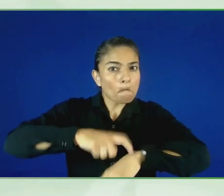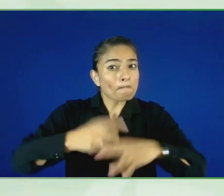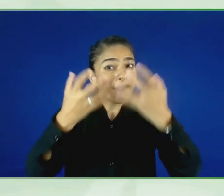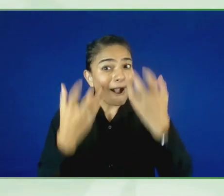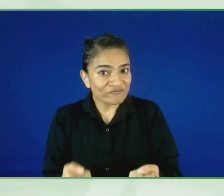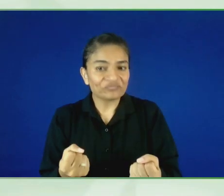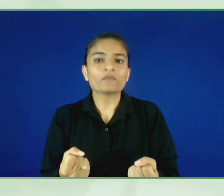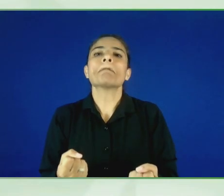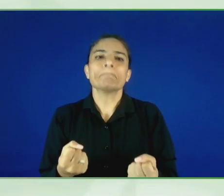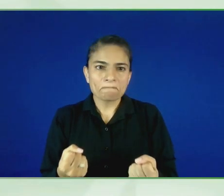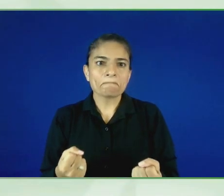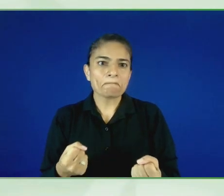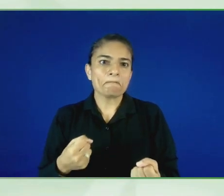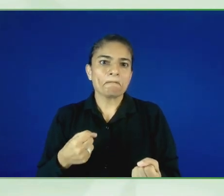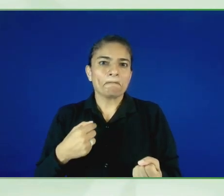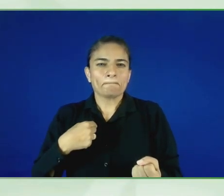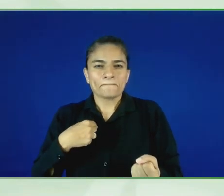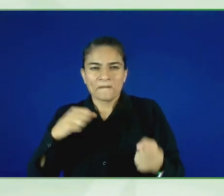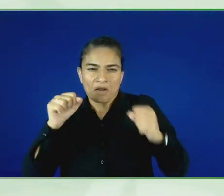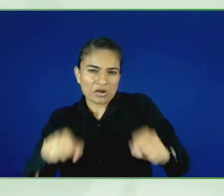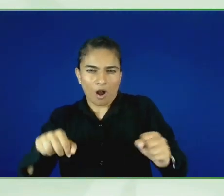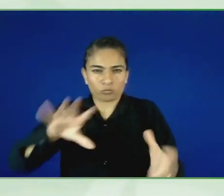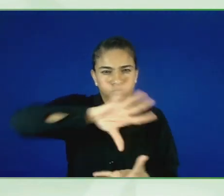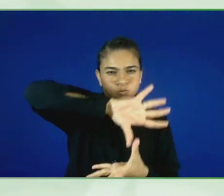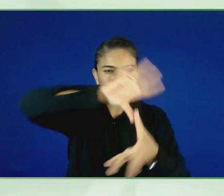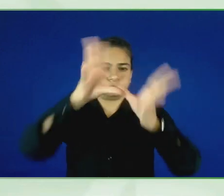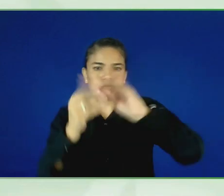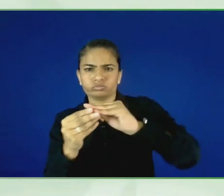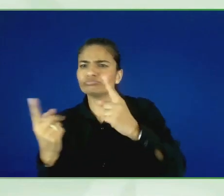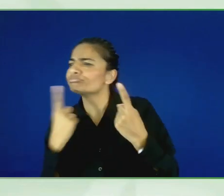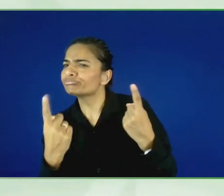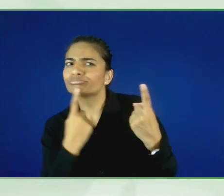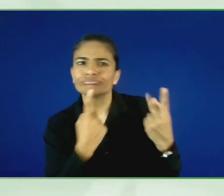said on their key takeaways, just in case you didn't get a chance to actually write them down.